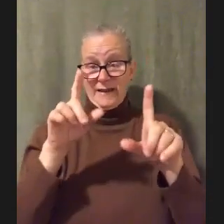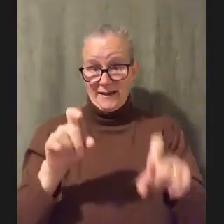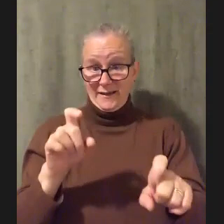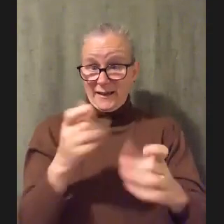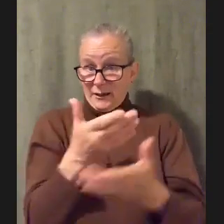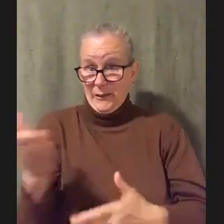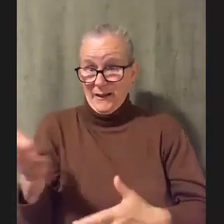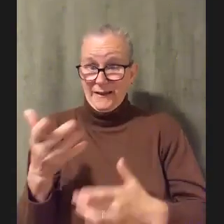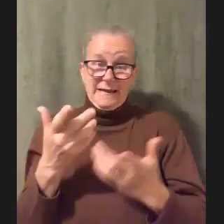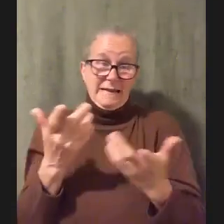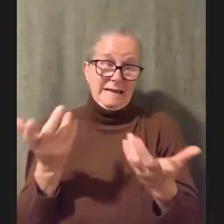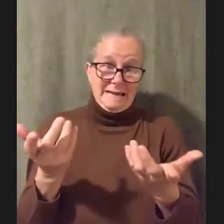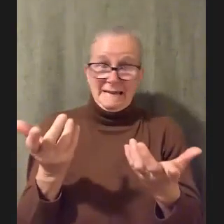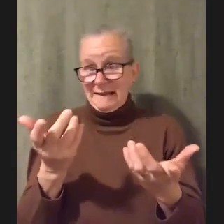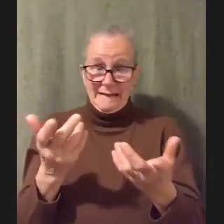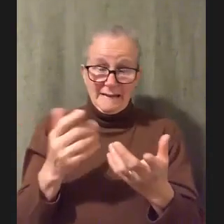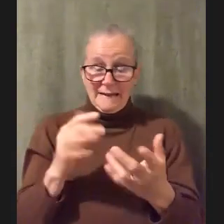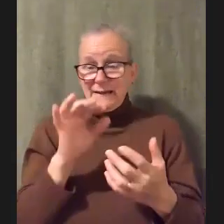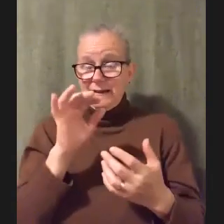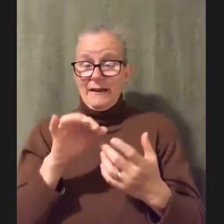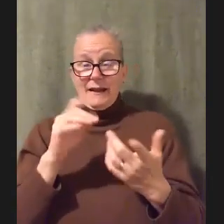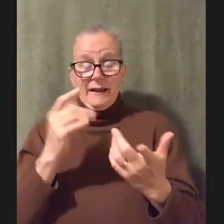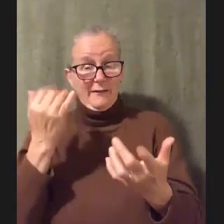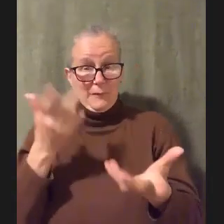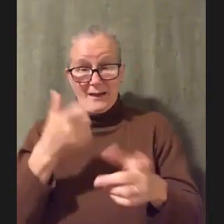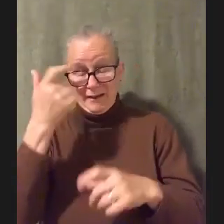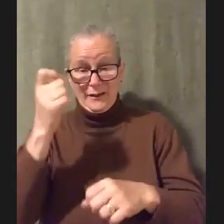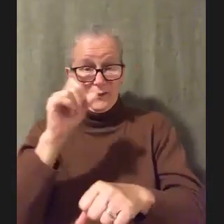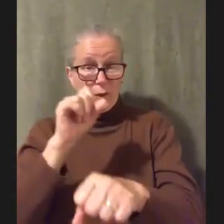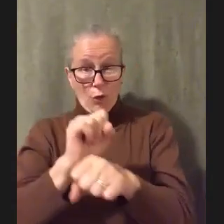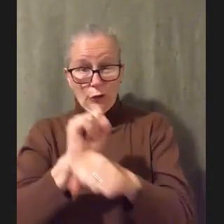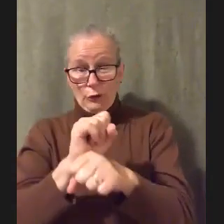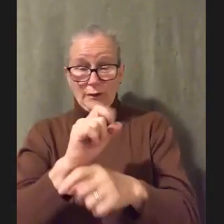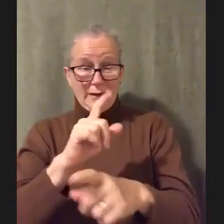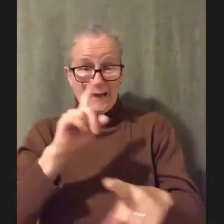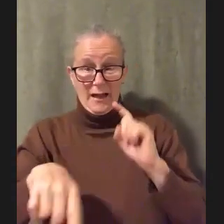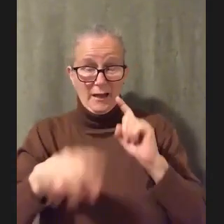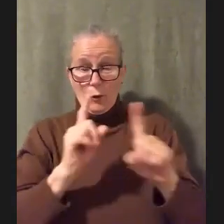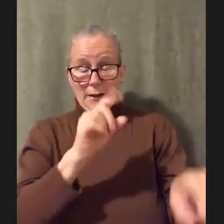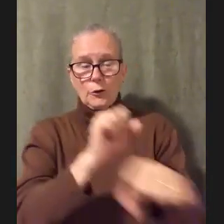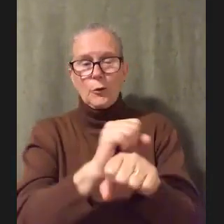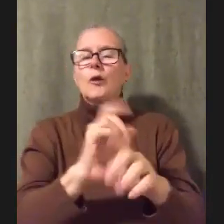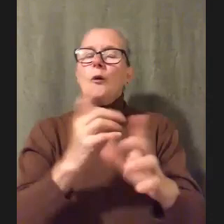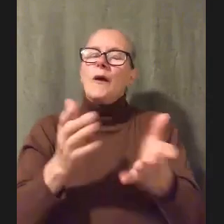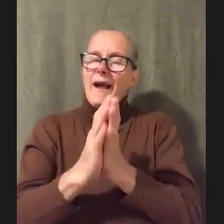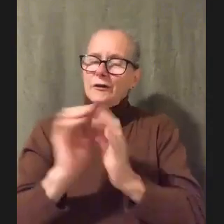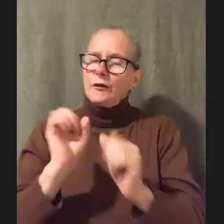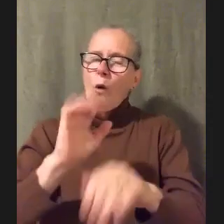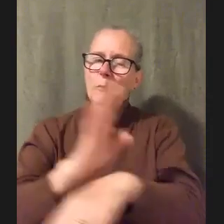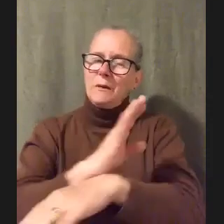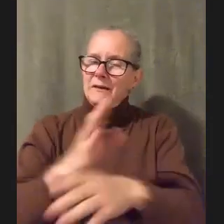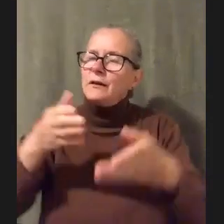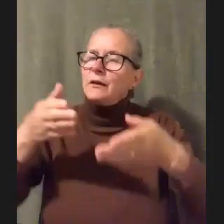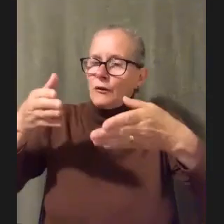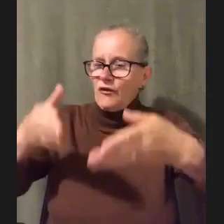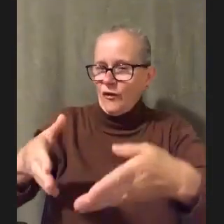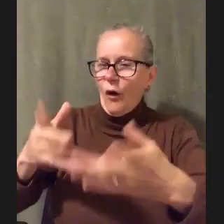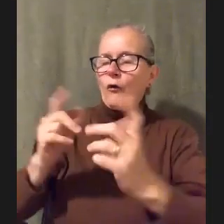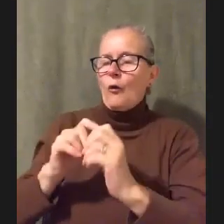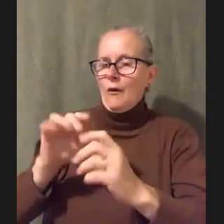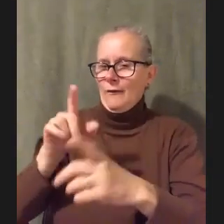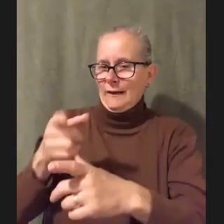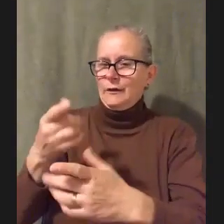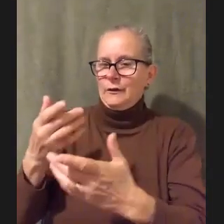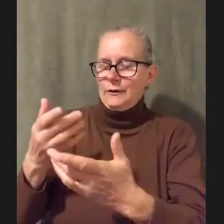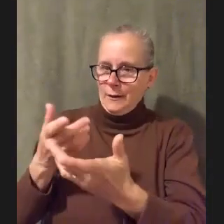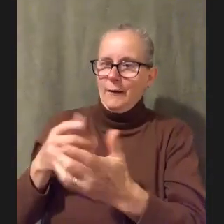logistics that imposes on the worker, we really encourage you to go with that guideline for return to work.